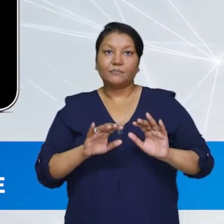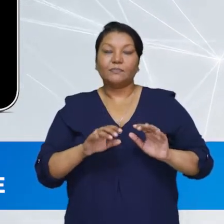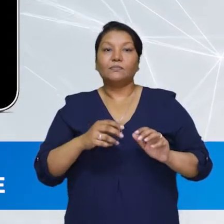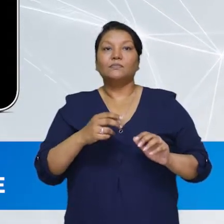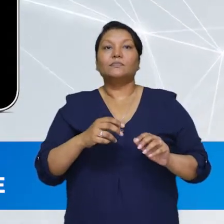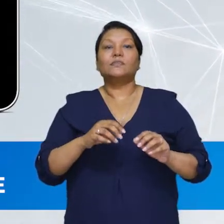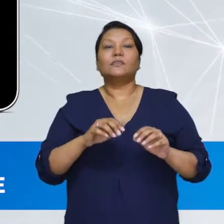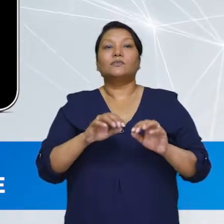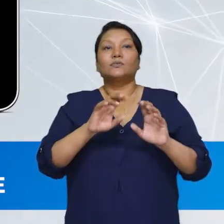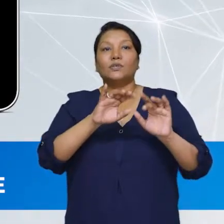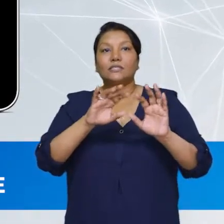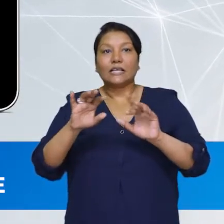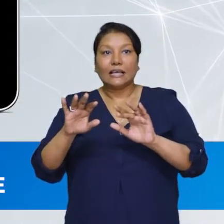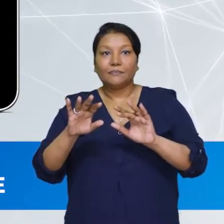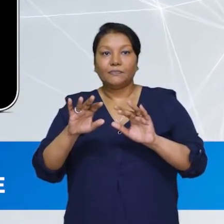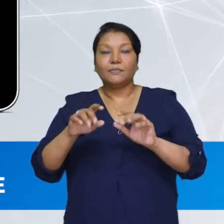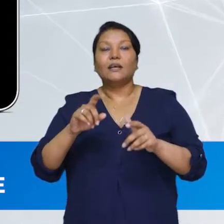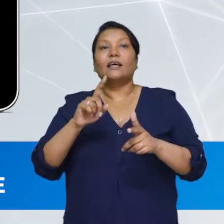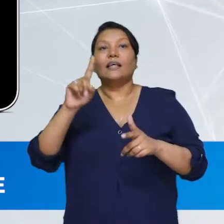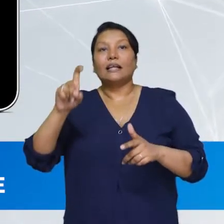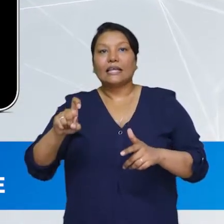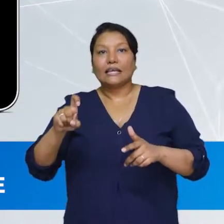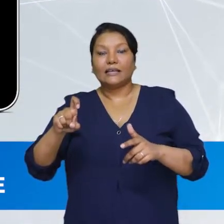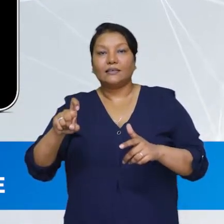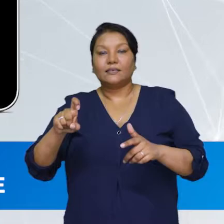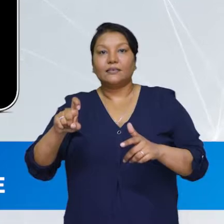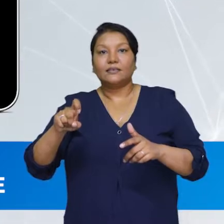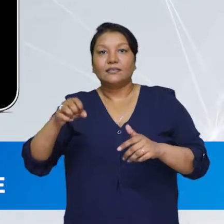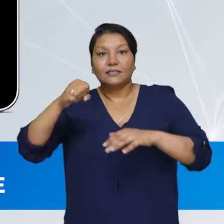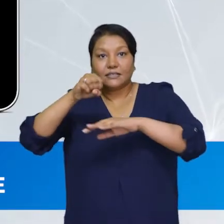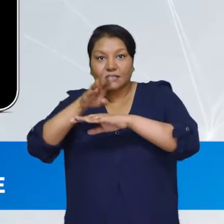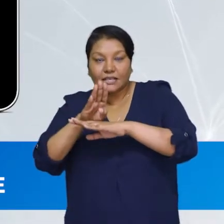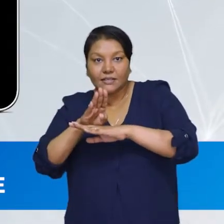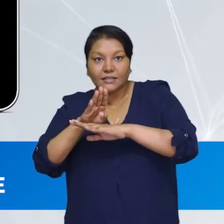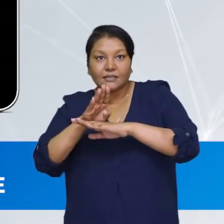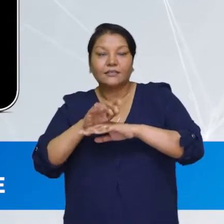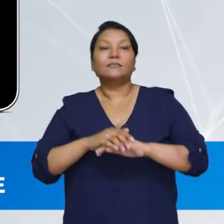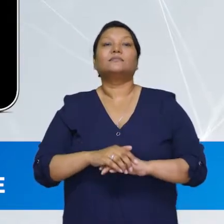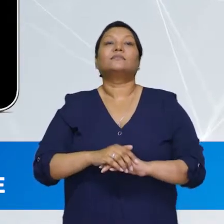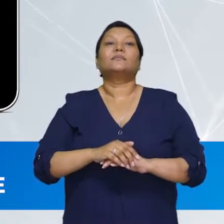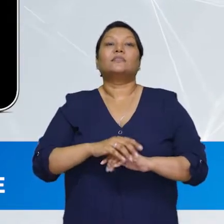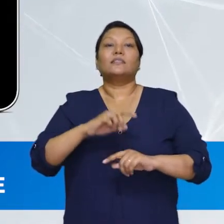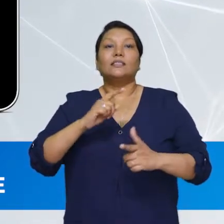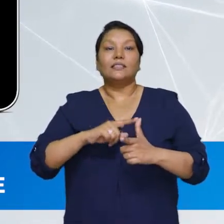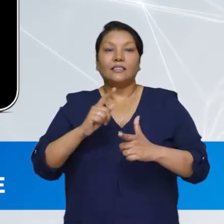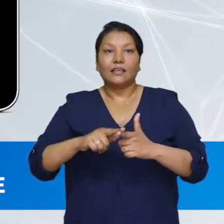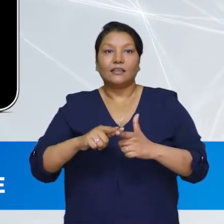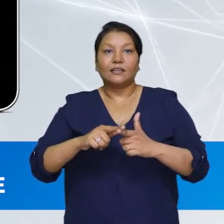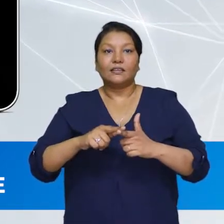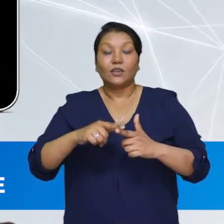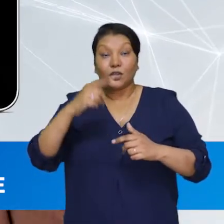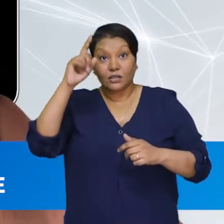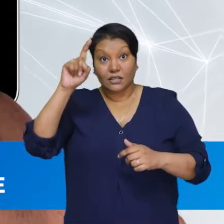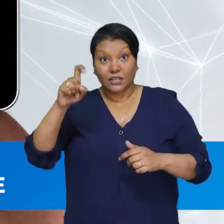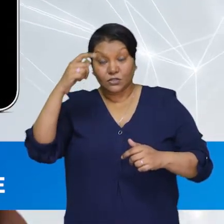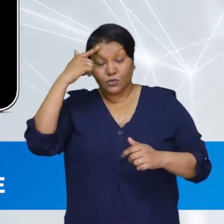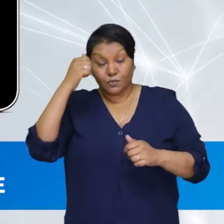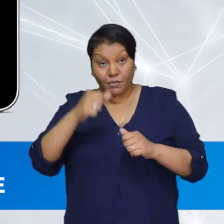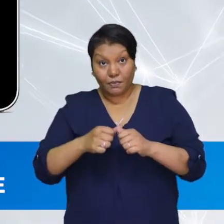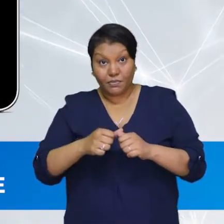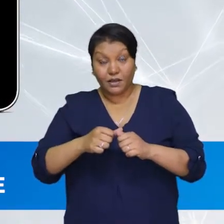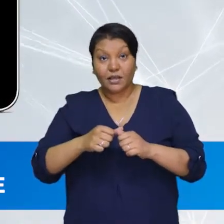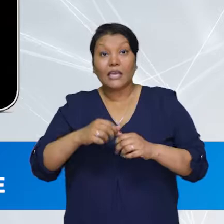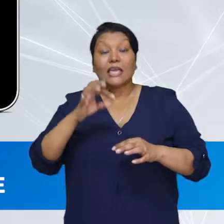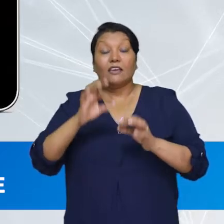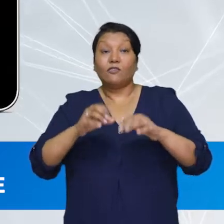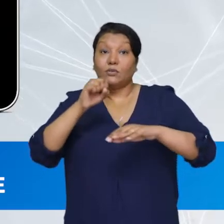messages can be viewed here. To send a message, click here. Type the message and then click send. It is important